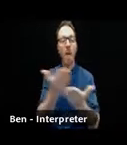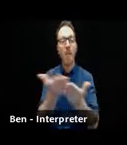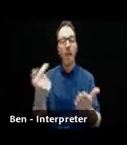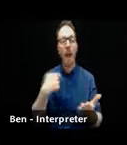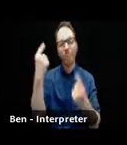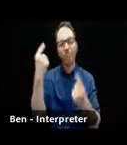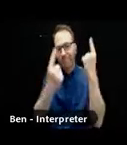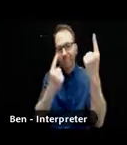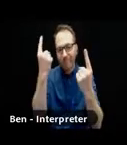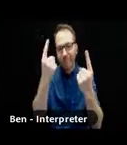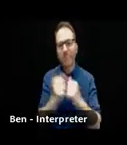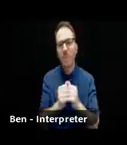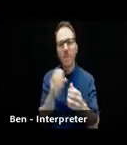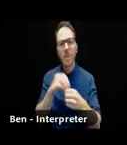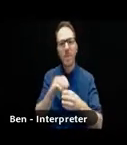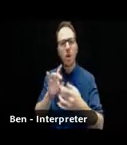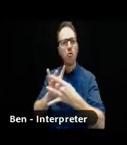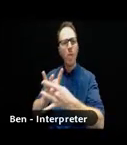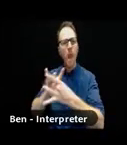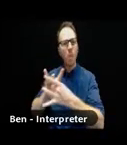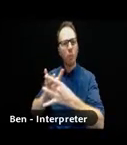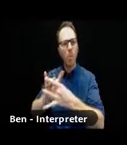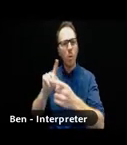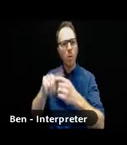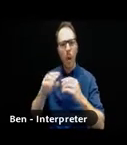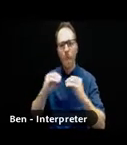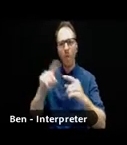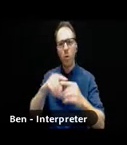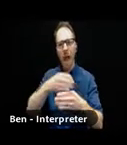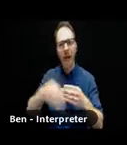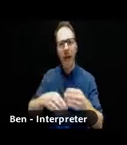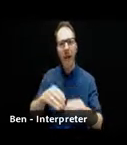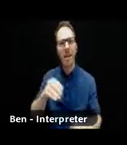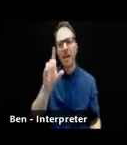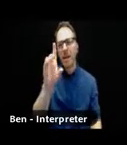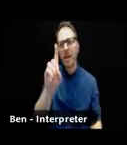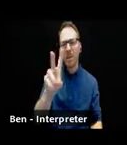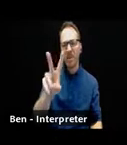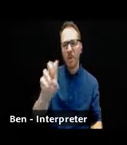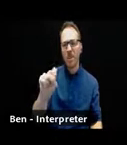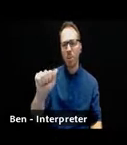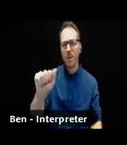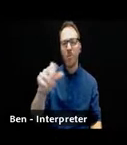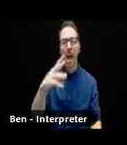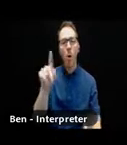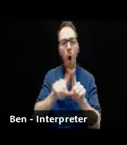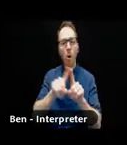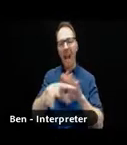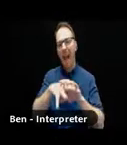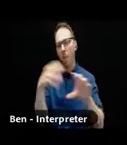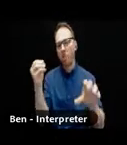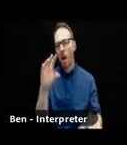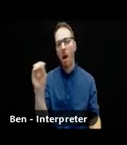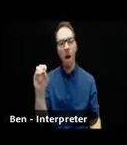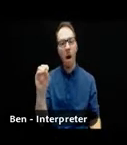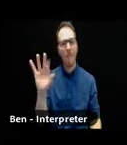somewhat in relationship to the movements to end domestic and sexual violence and somewhat outside of those